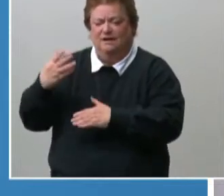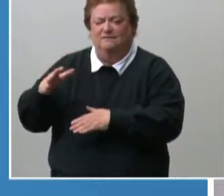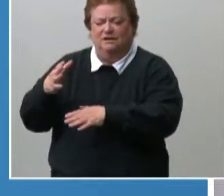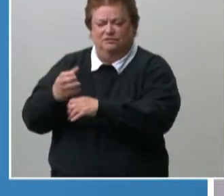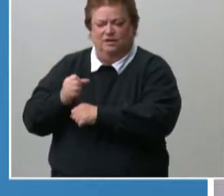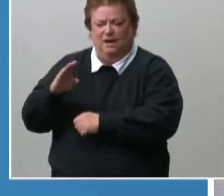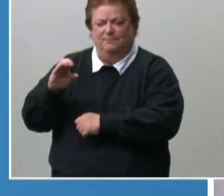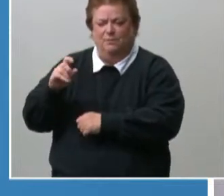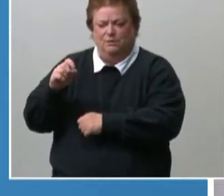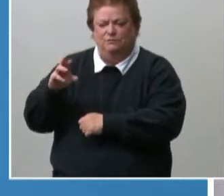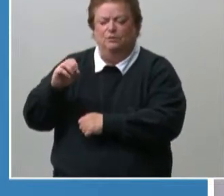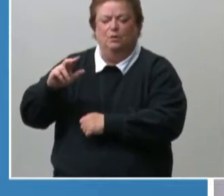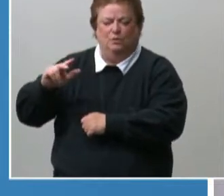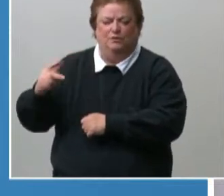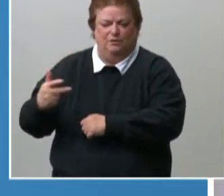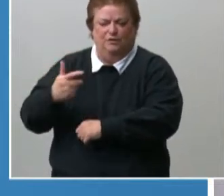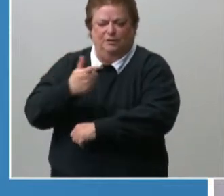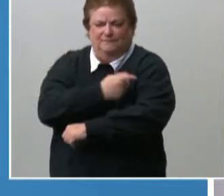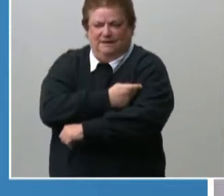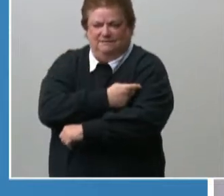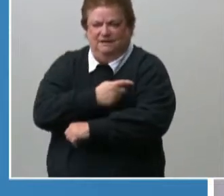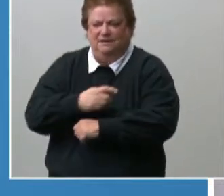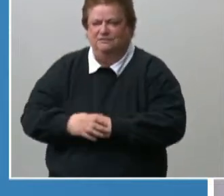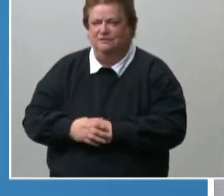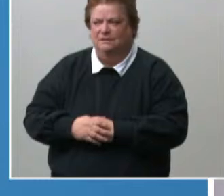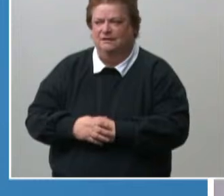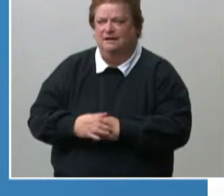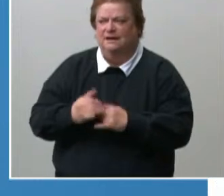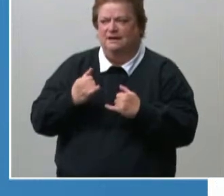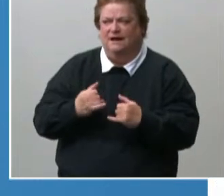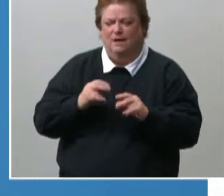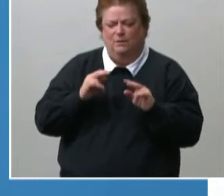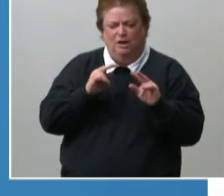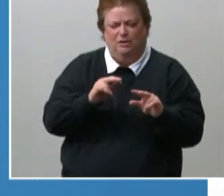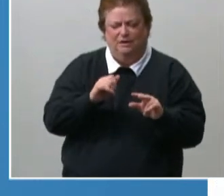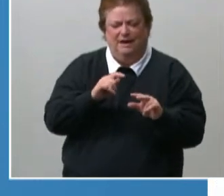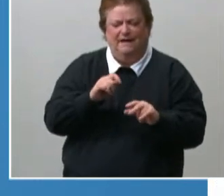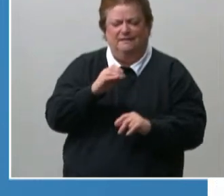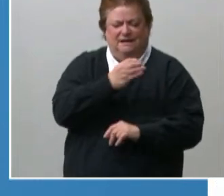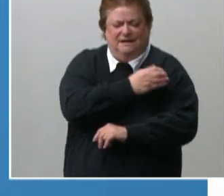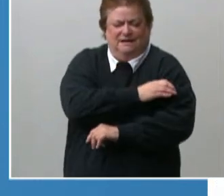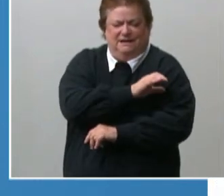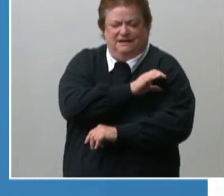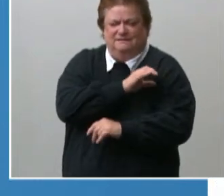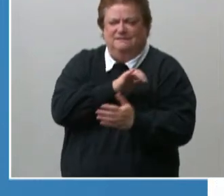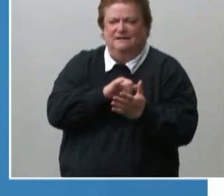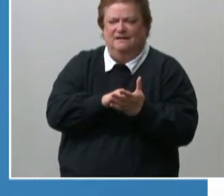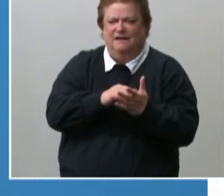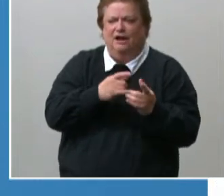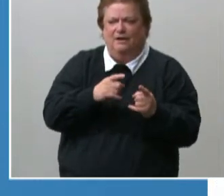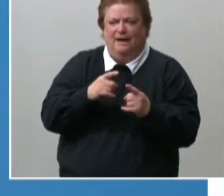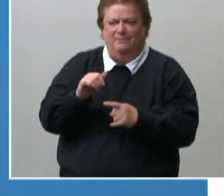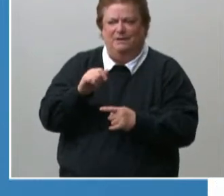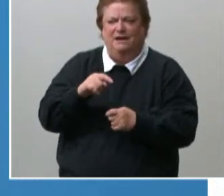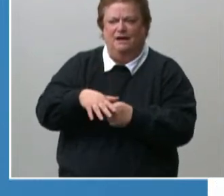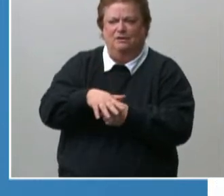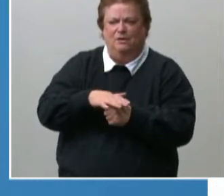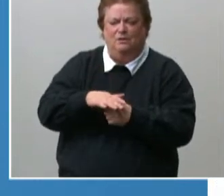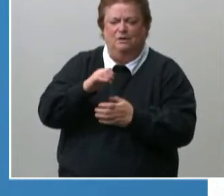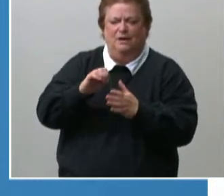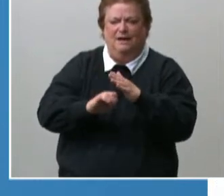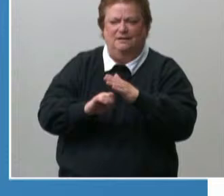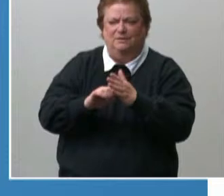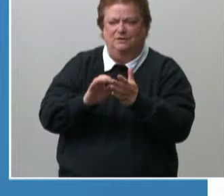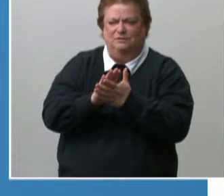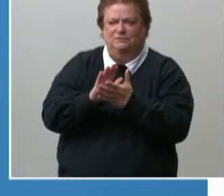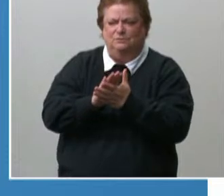a booster or third dose. And now let's look at our vaccine clinics at local elementary schools through